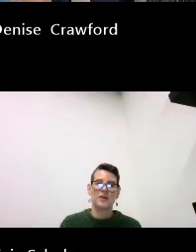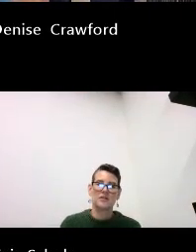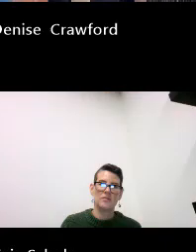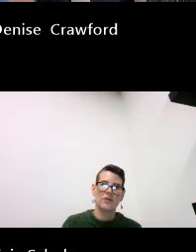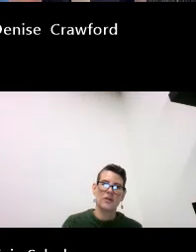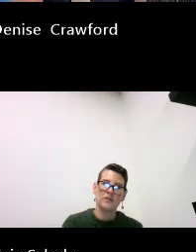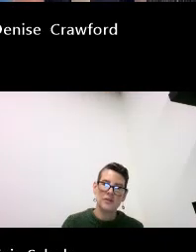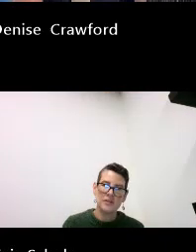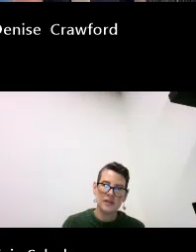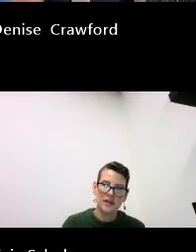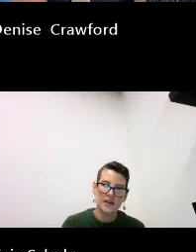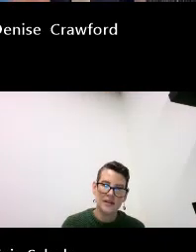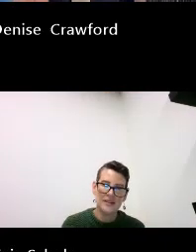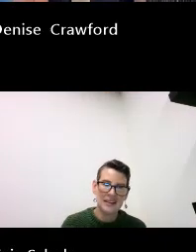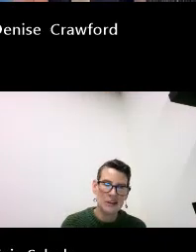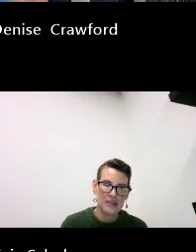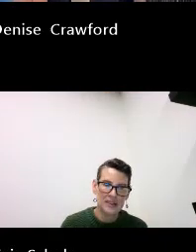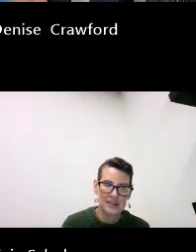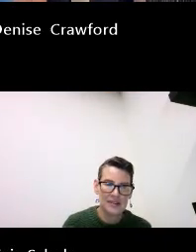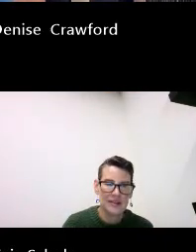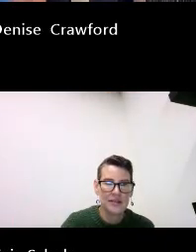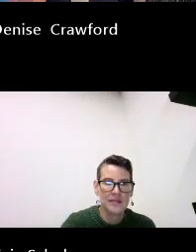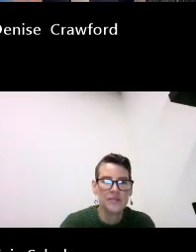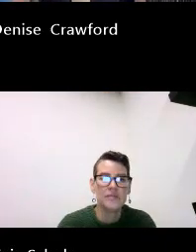and then